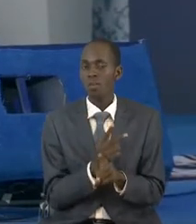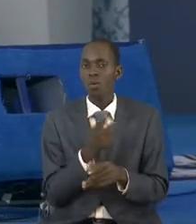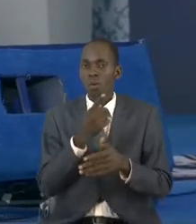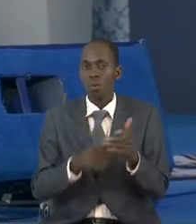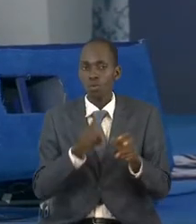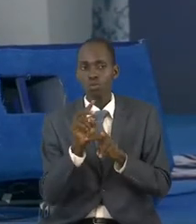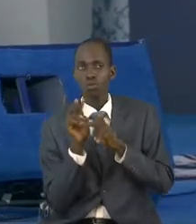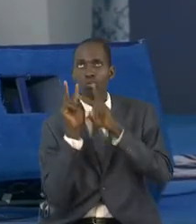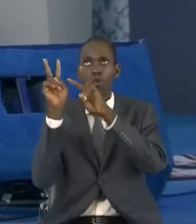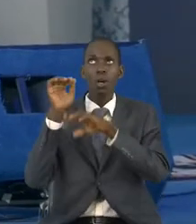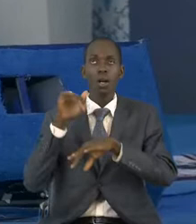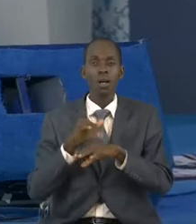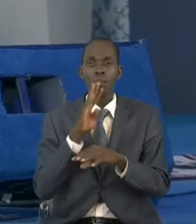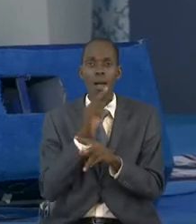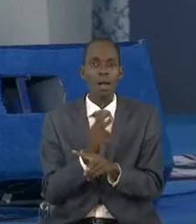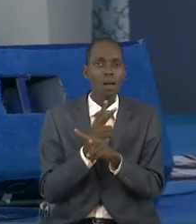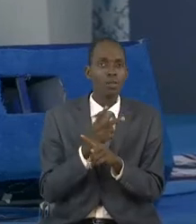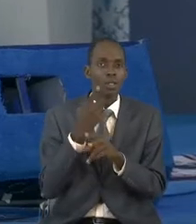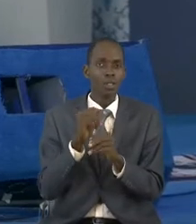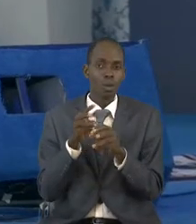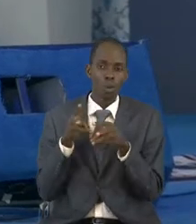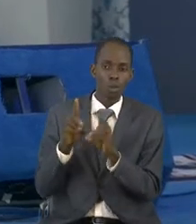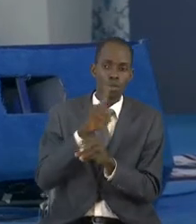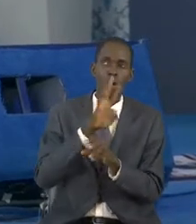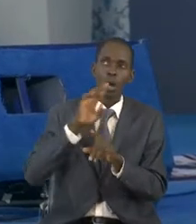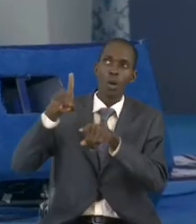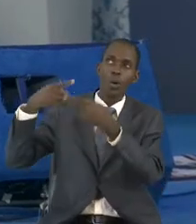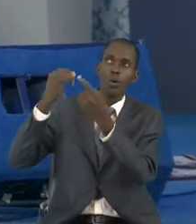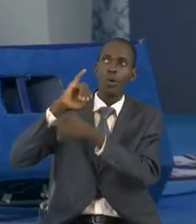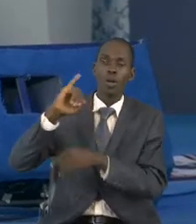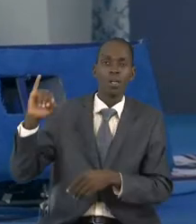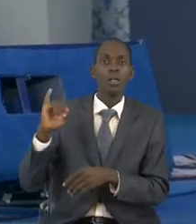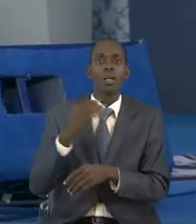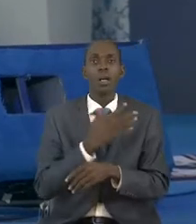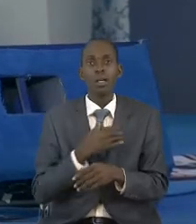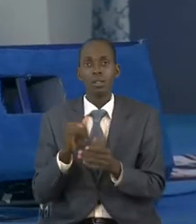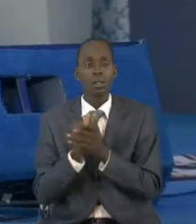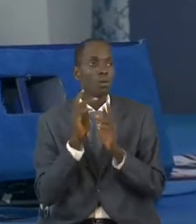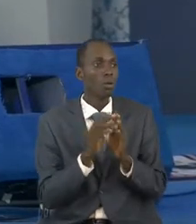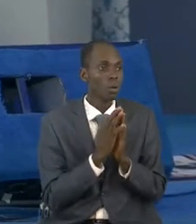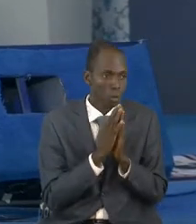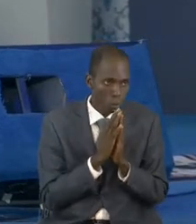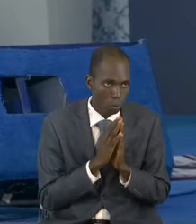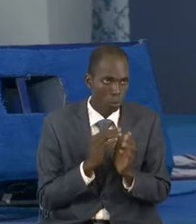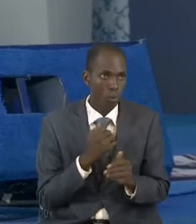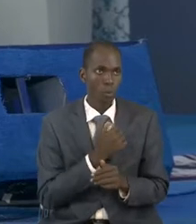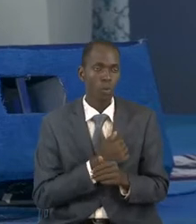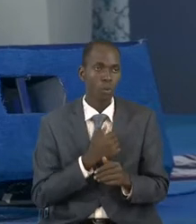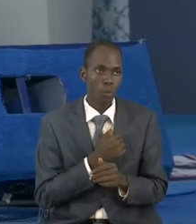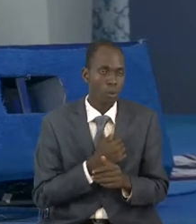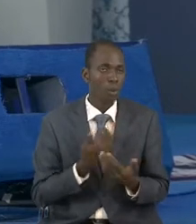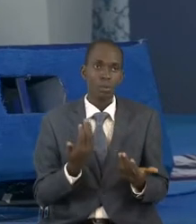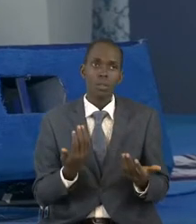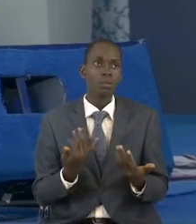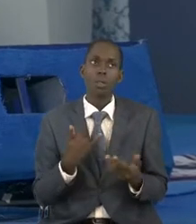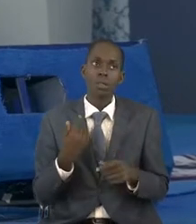Be careful the direction you go. And then the fellow will quiet him down. I cannot.